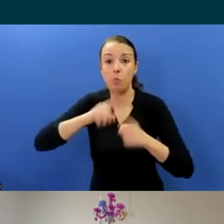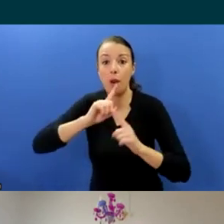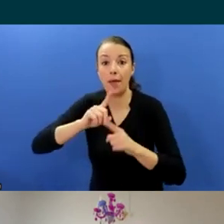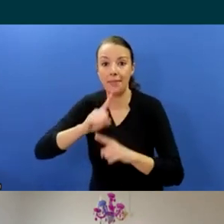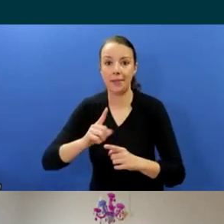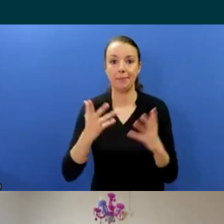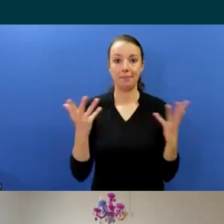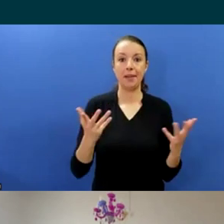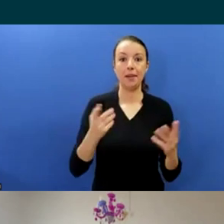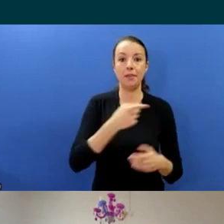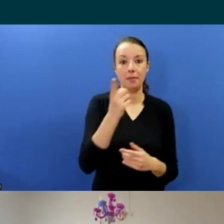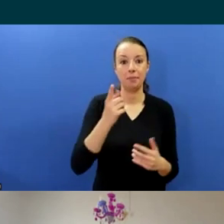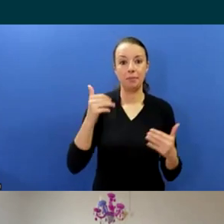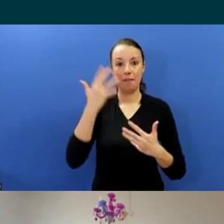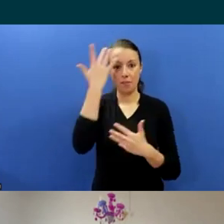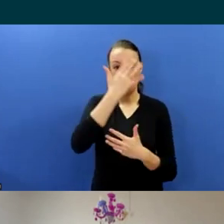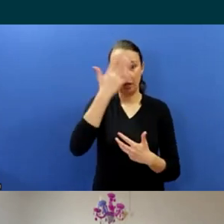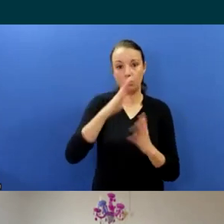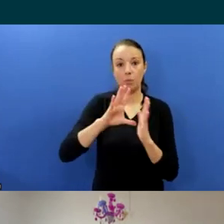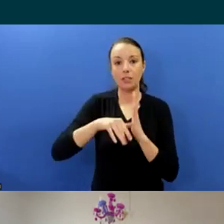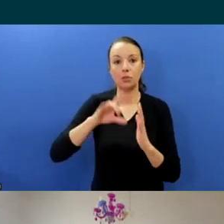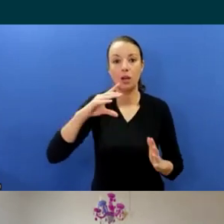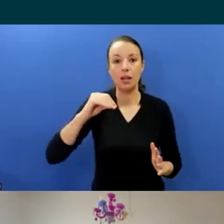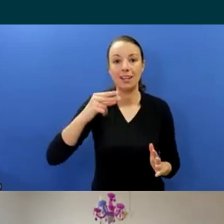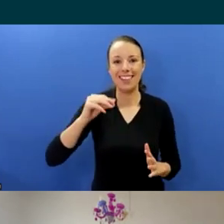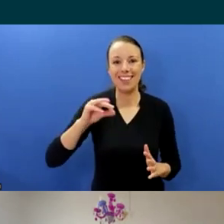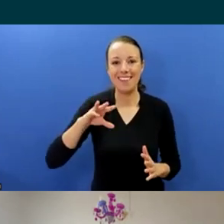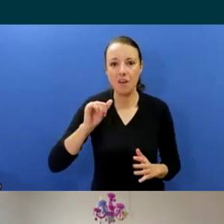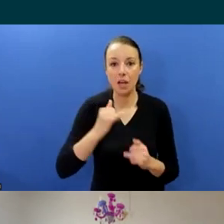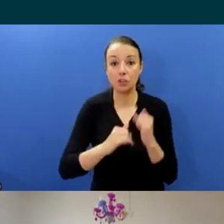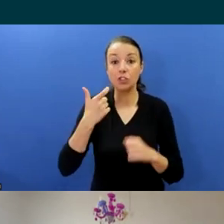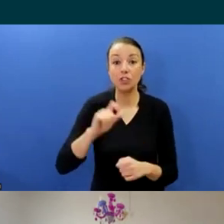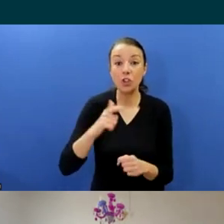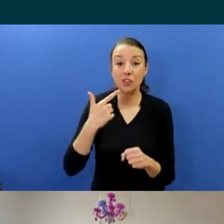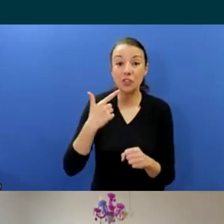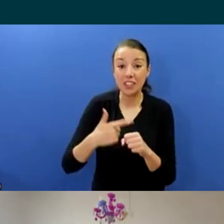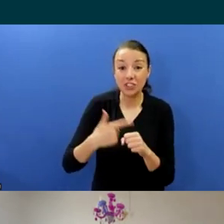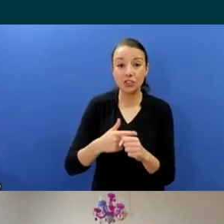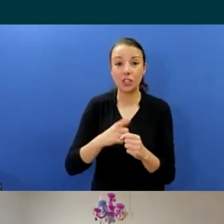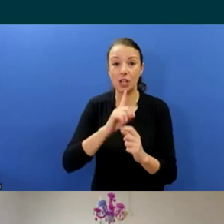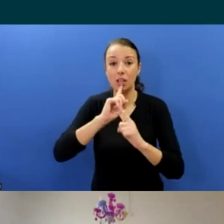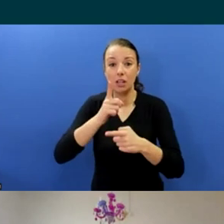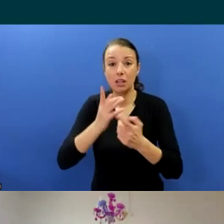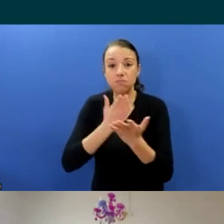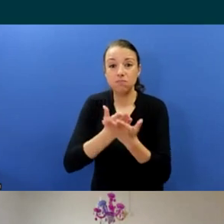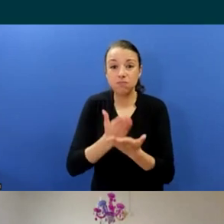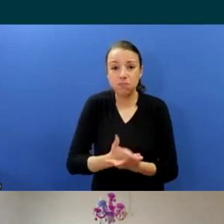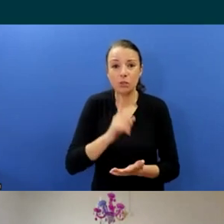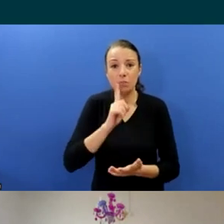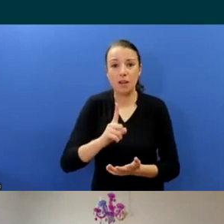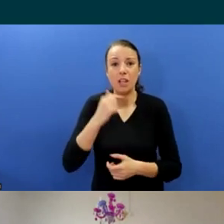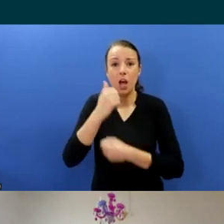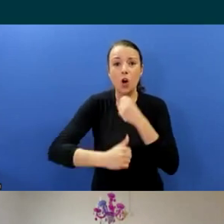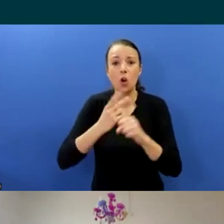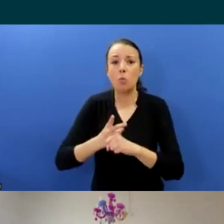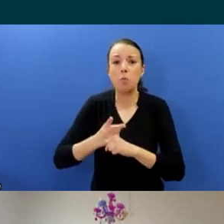with so many recommendations. It took them more than 1 year to send a recommendation to all the different services